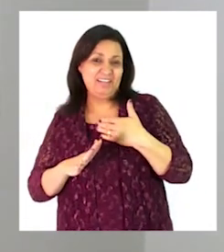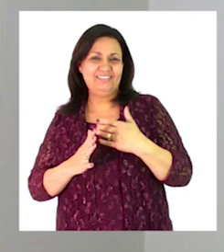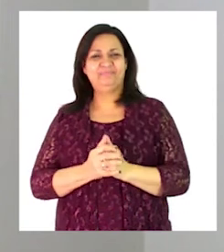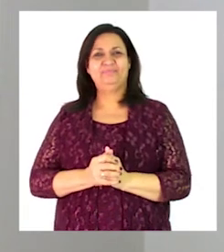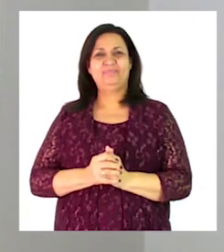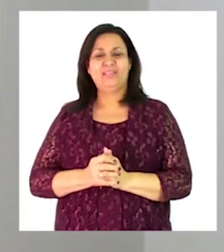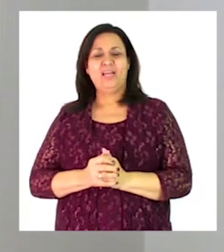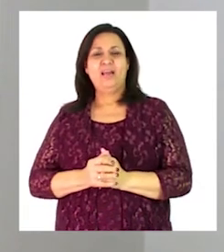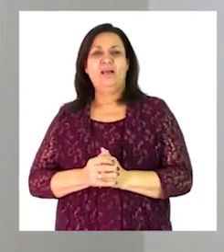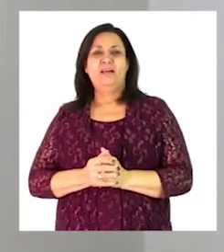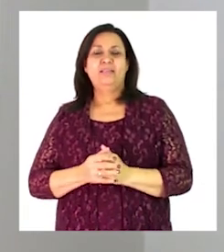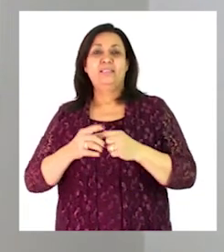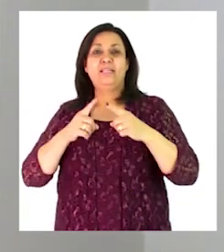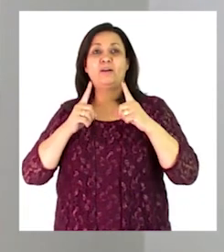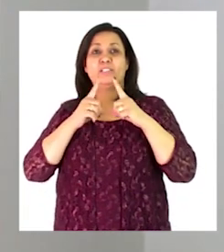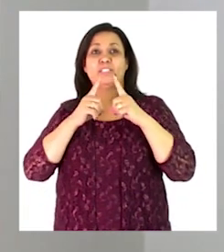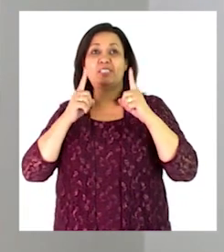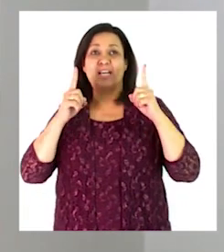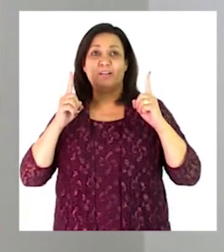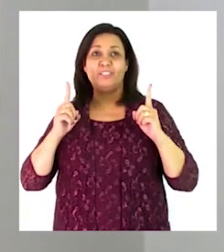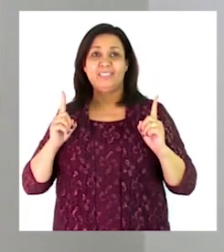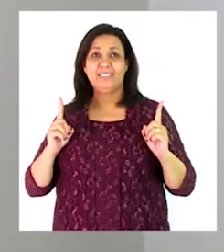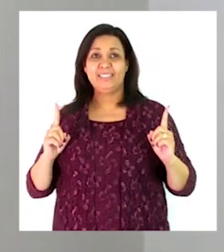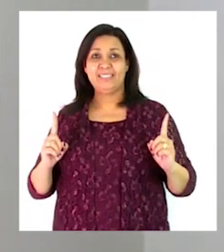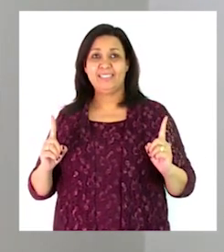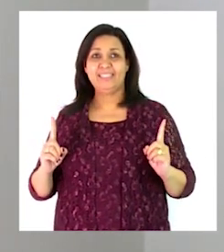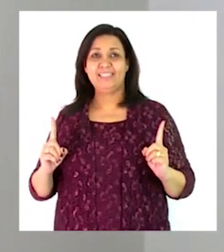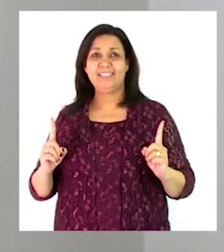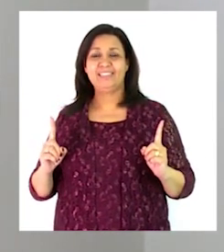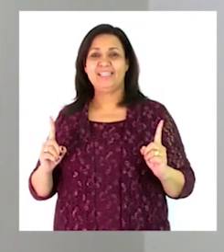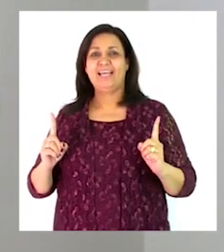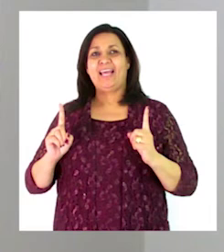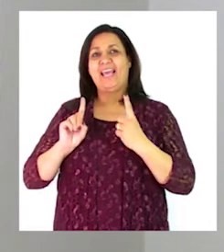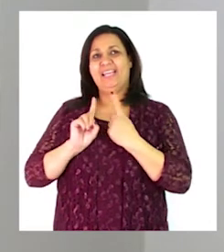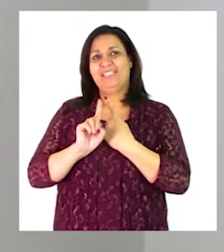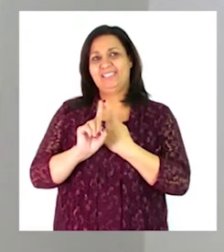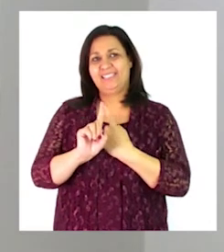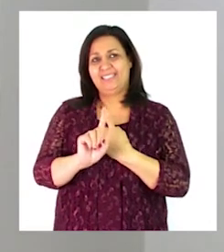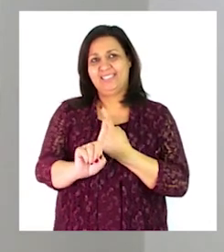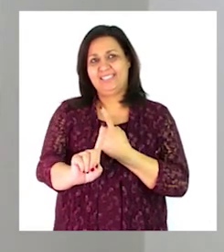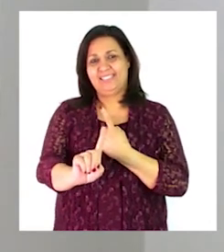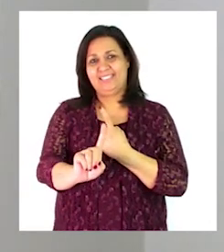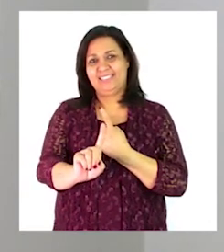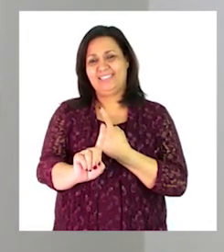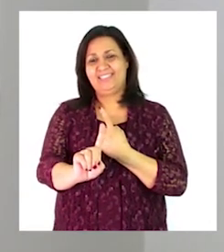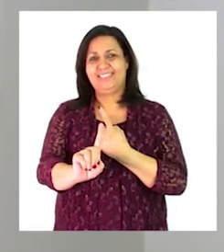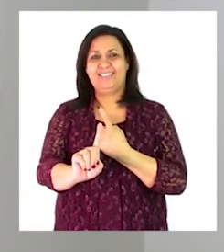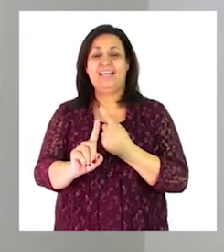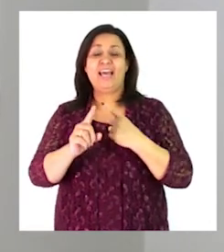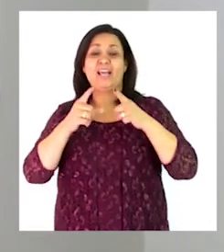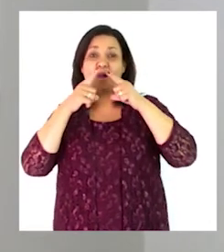sanitized. Now let's maintain a social distance all the time and ensure that you have